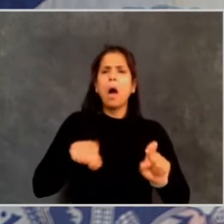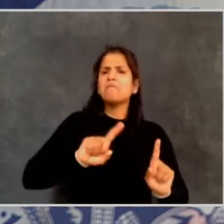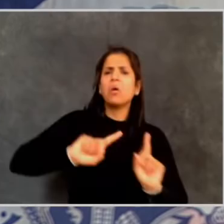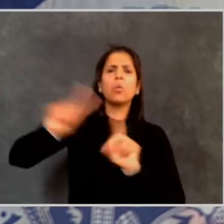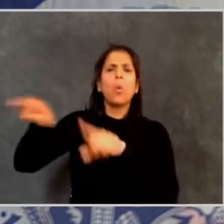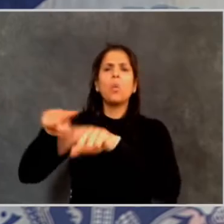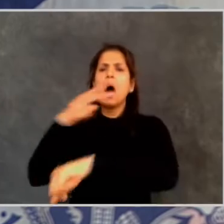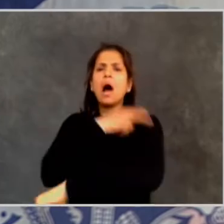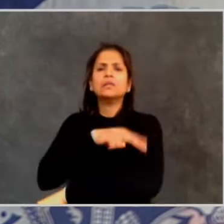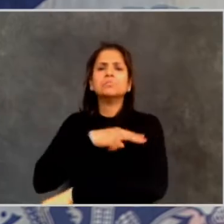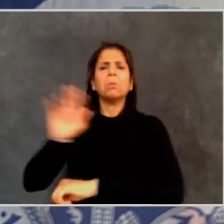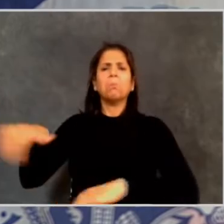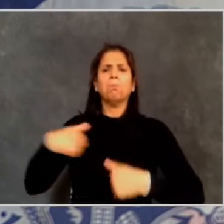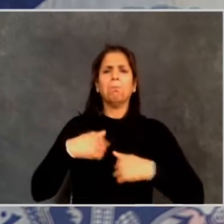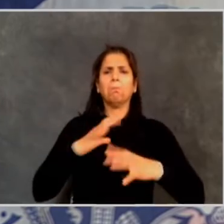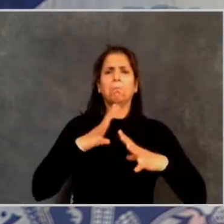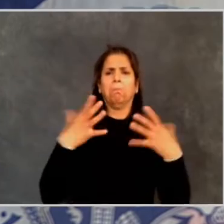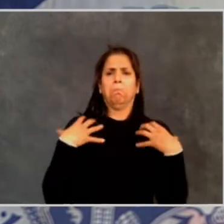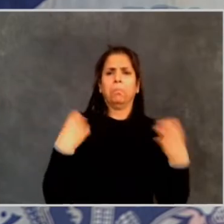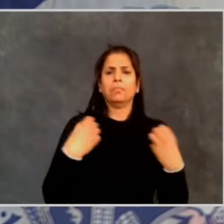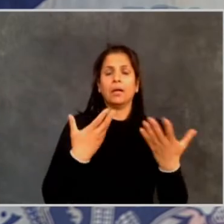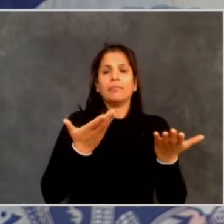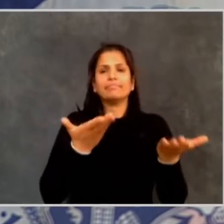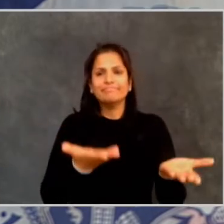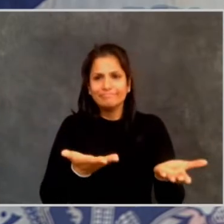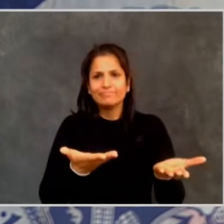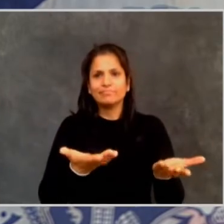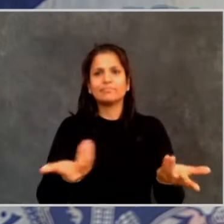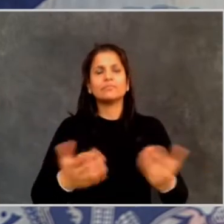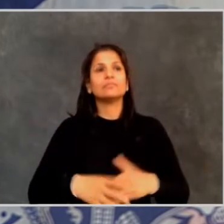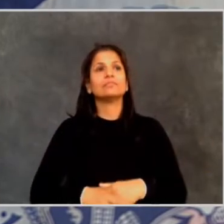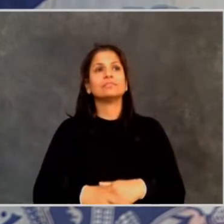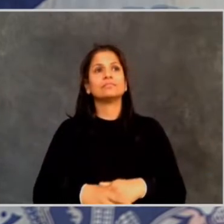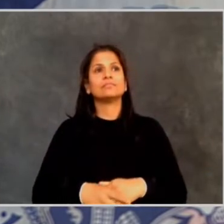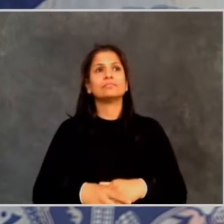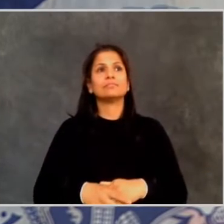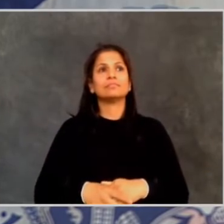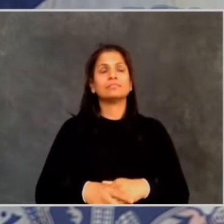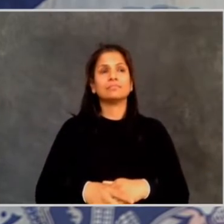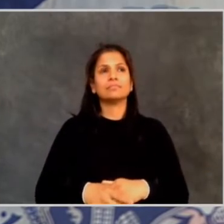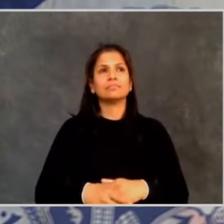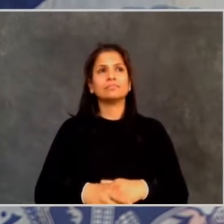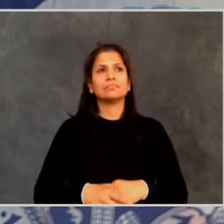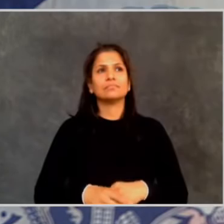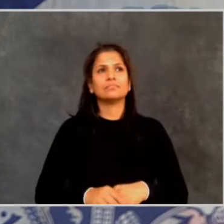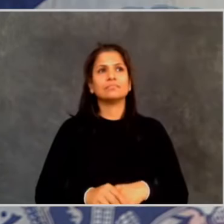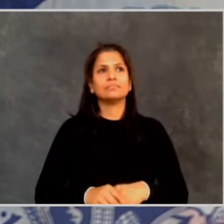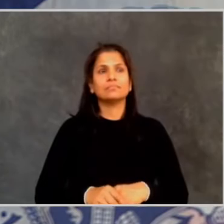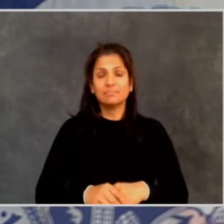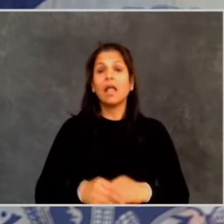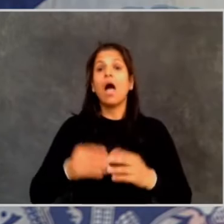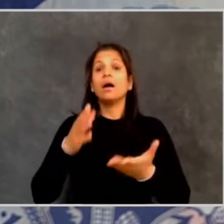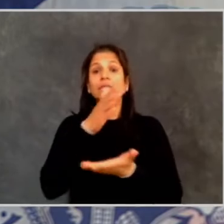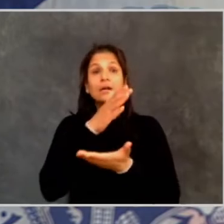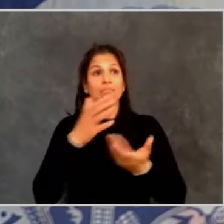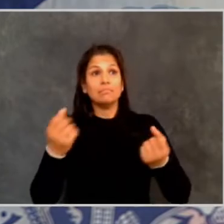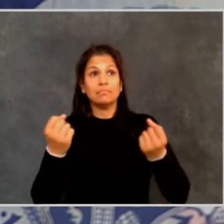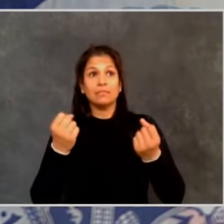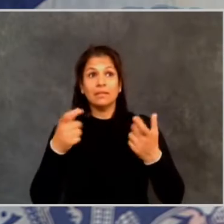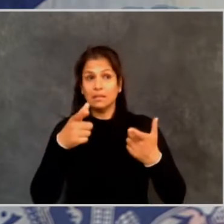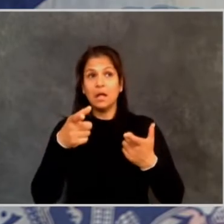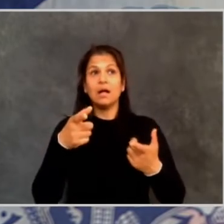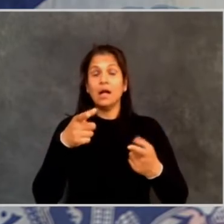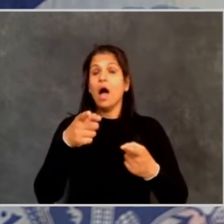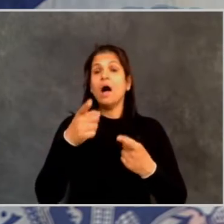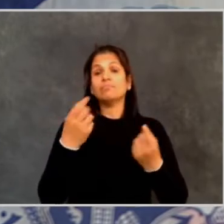from a lot of the places they would have turned for support and for healthcare. And that's another story that I think will come out as